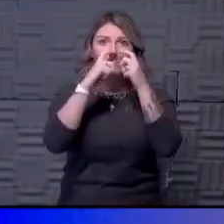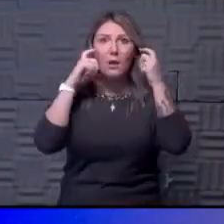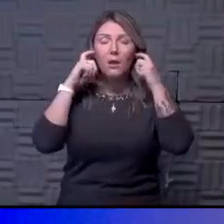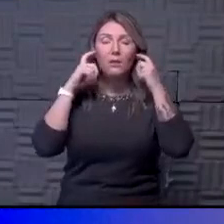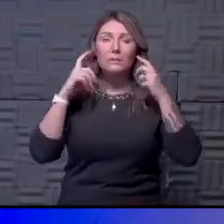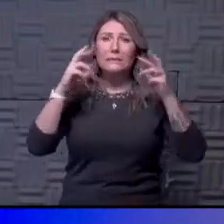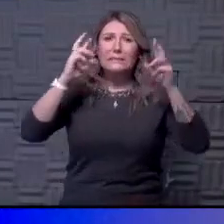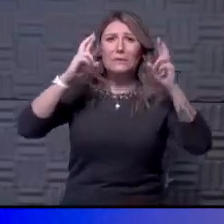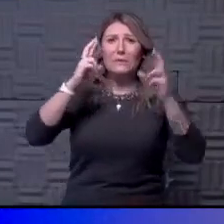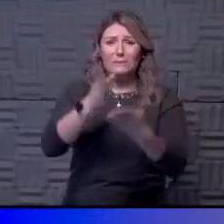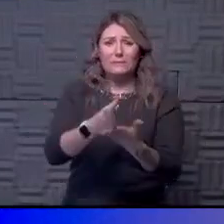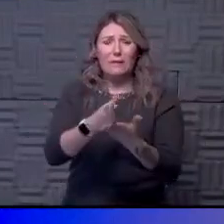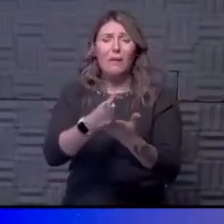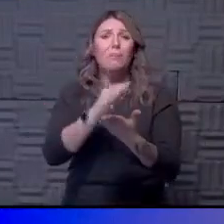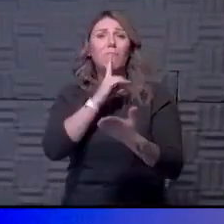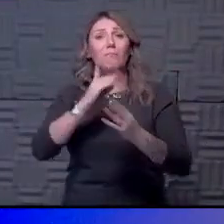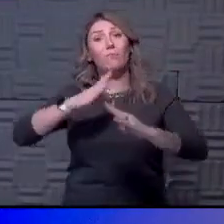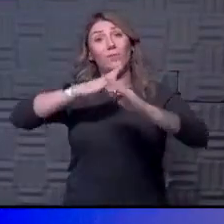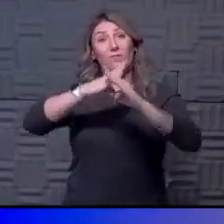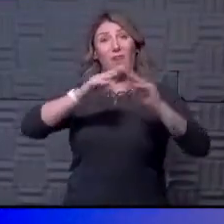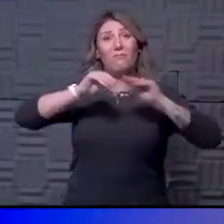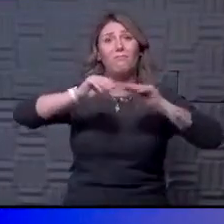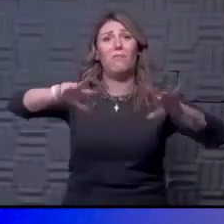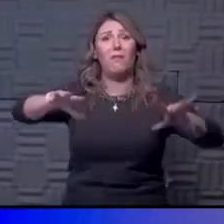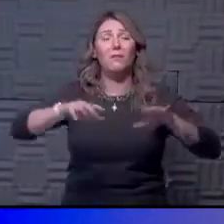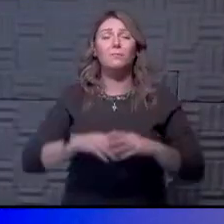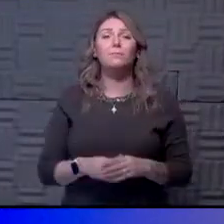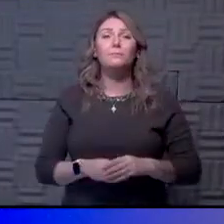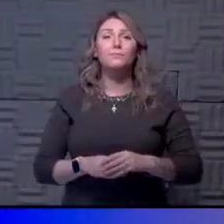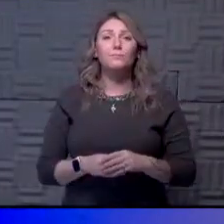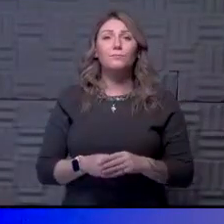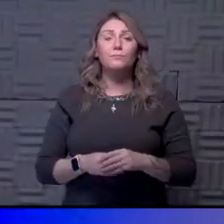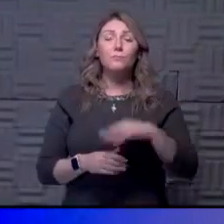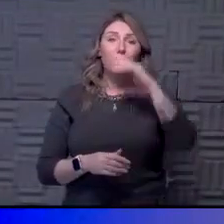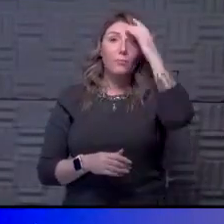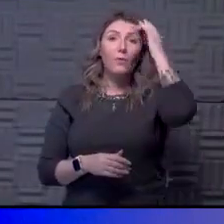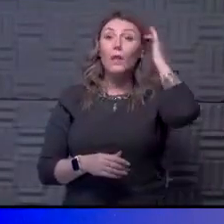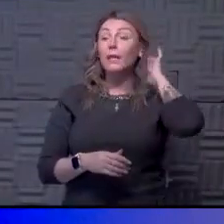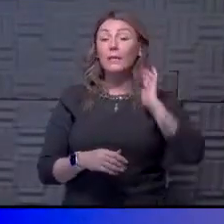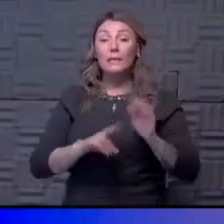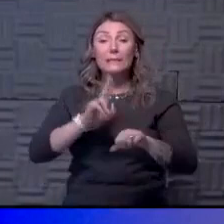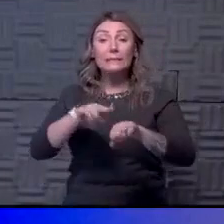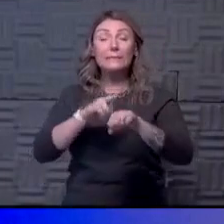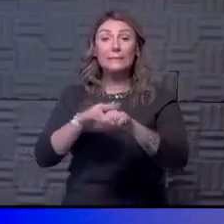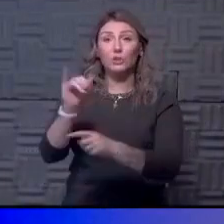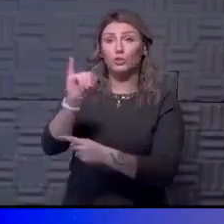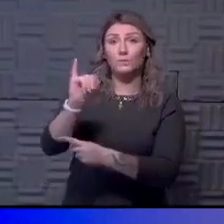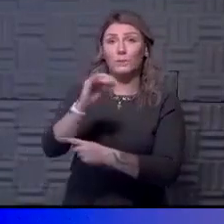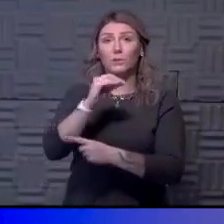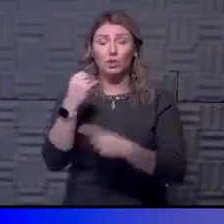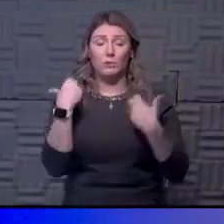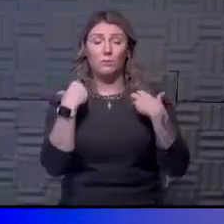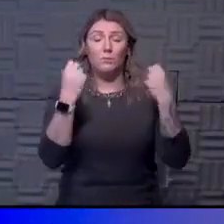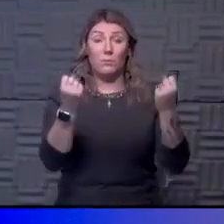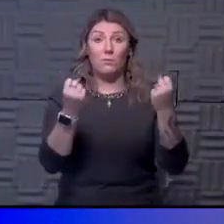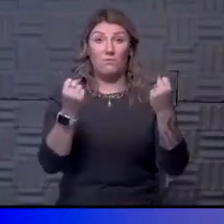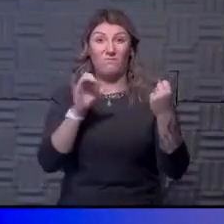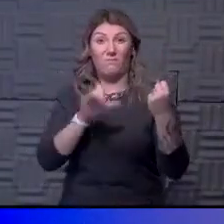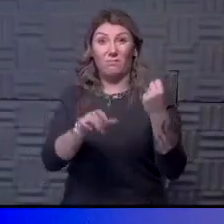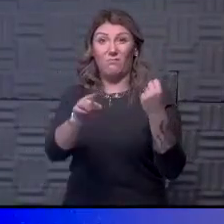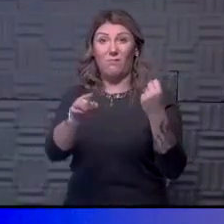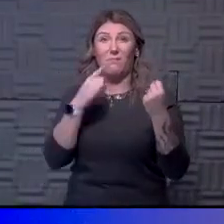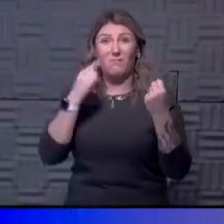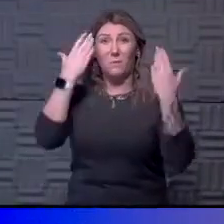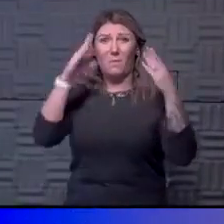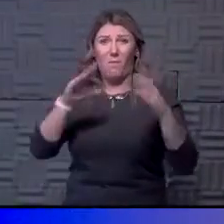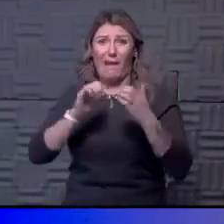we can stop and prevent that. And we know that, you know, natural infection and recovery, we don't really know how it